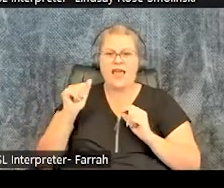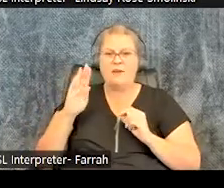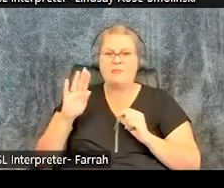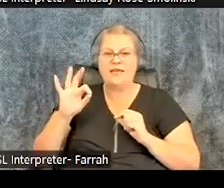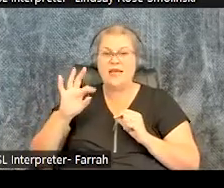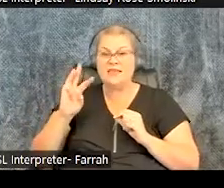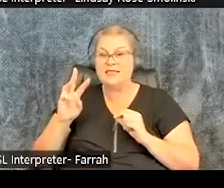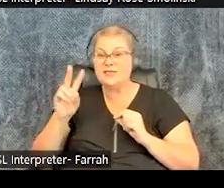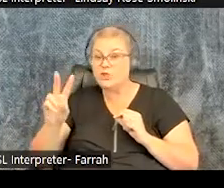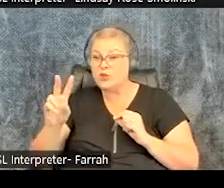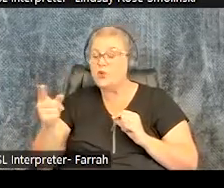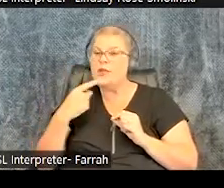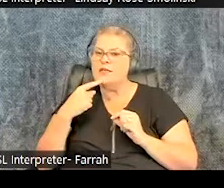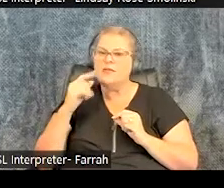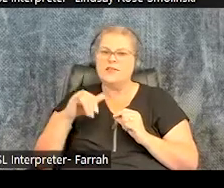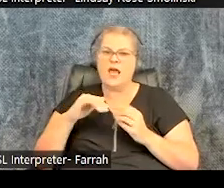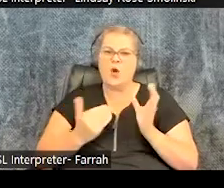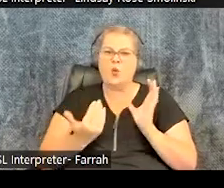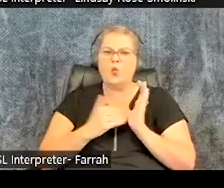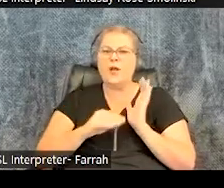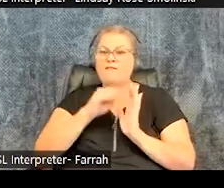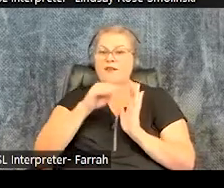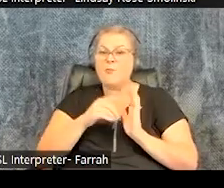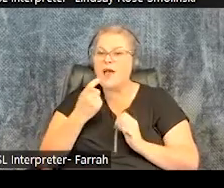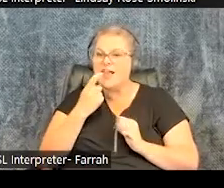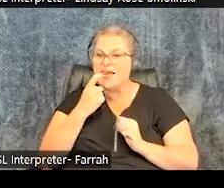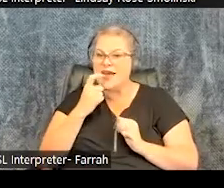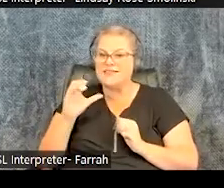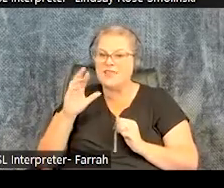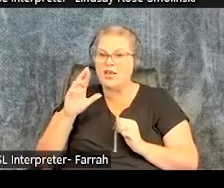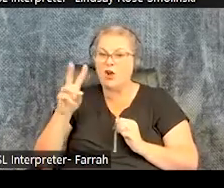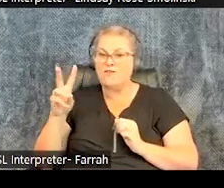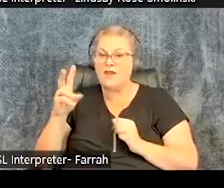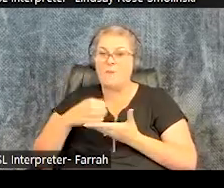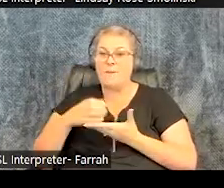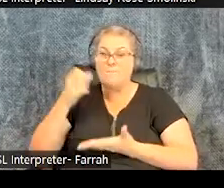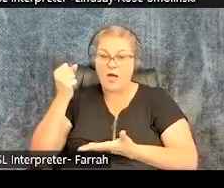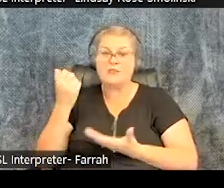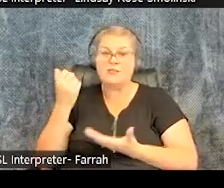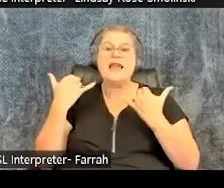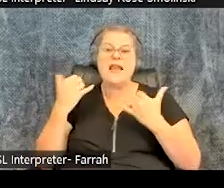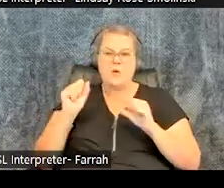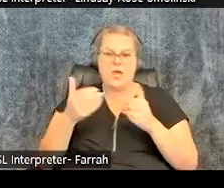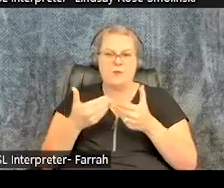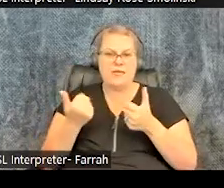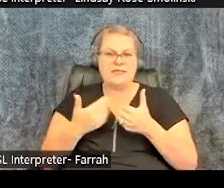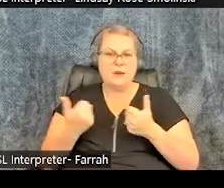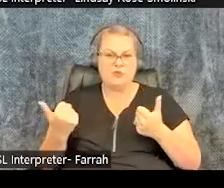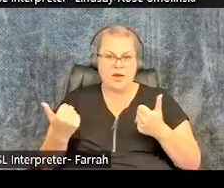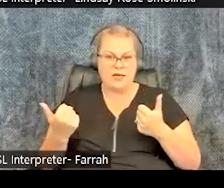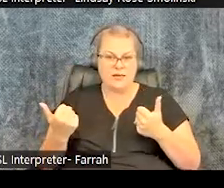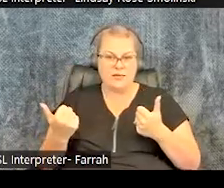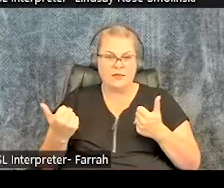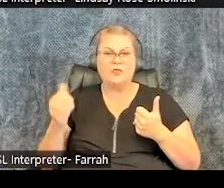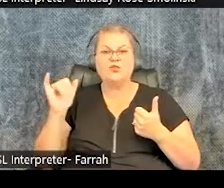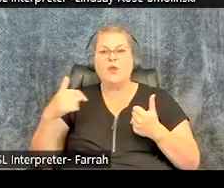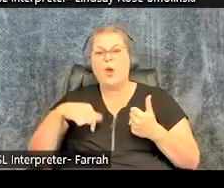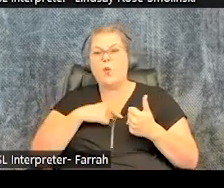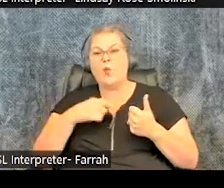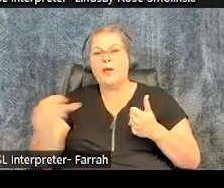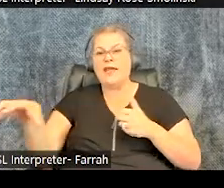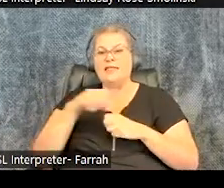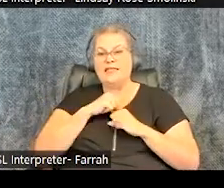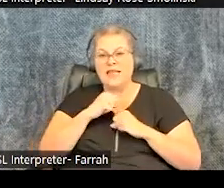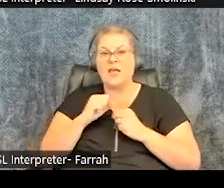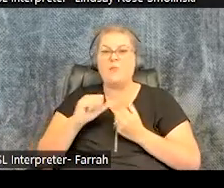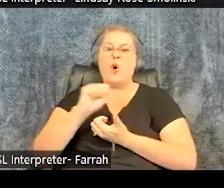says that refillable glass CRV bottles can now be separated so that we can take them and wash